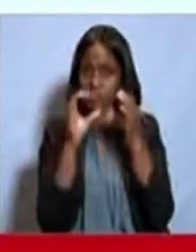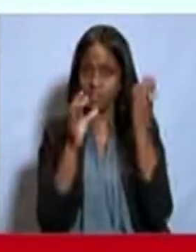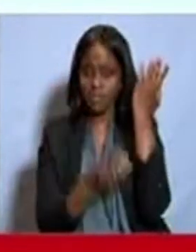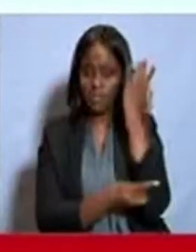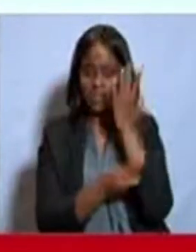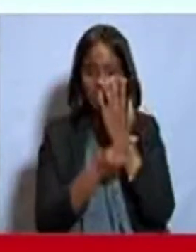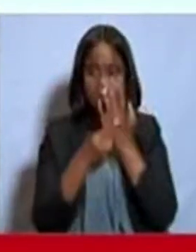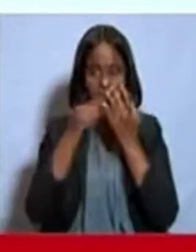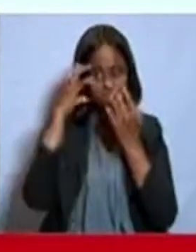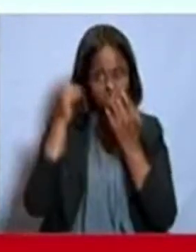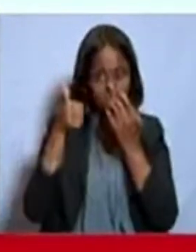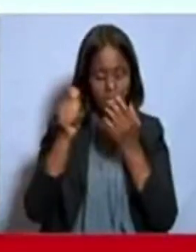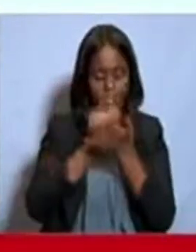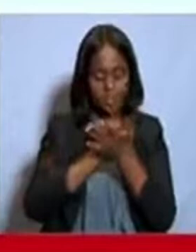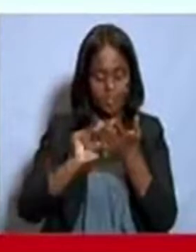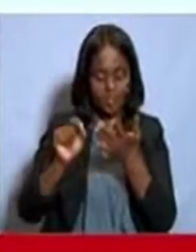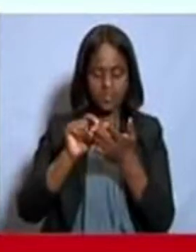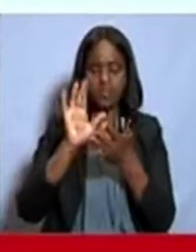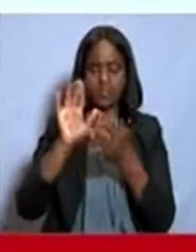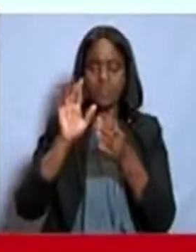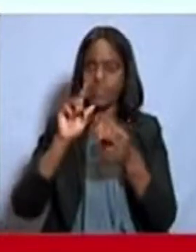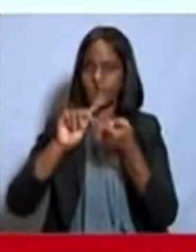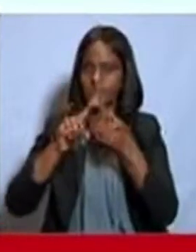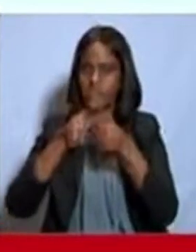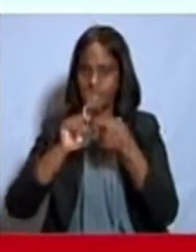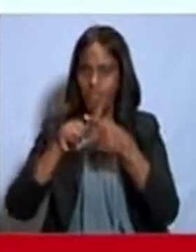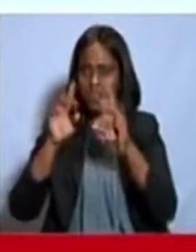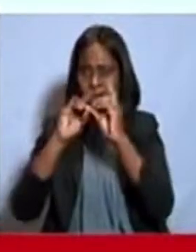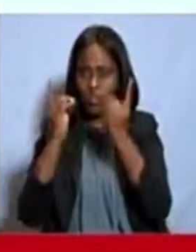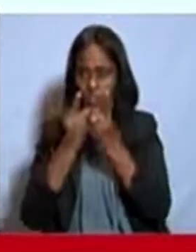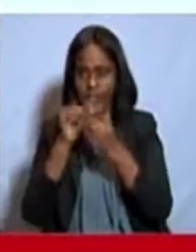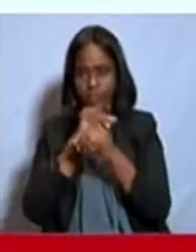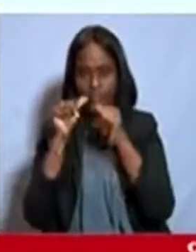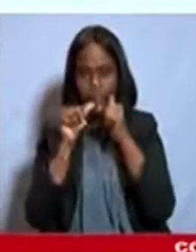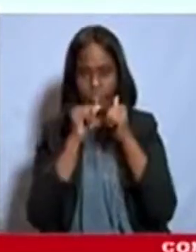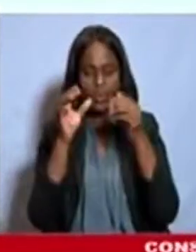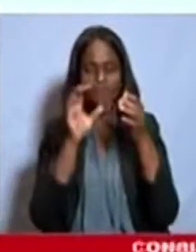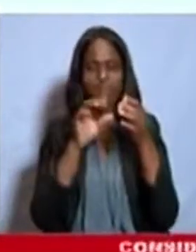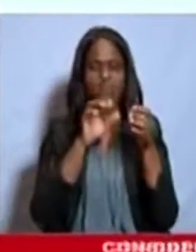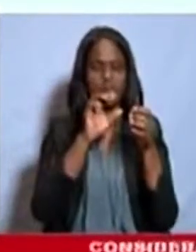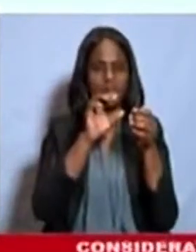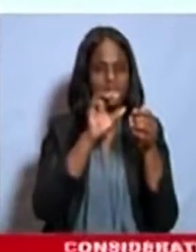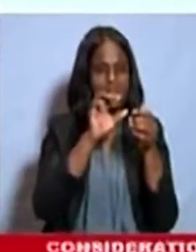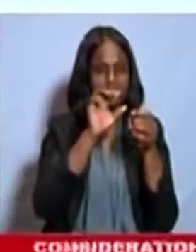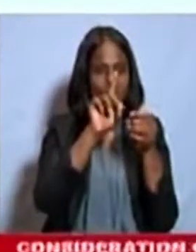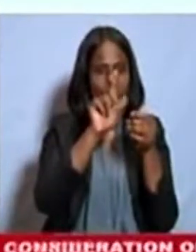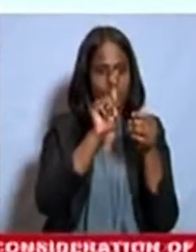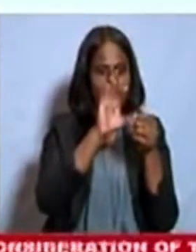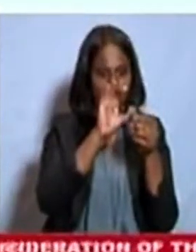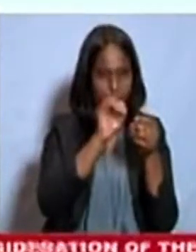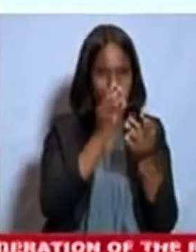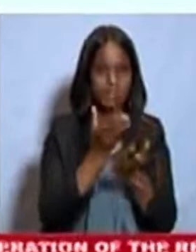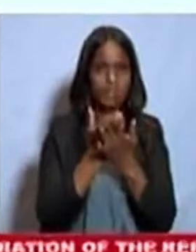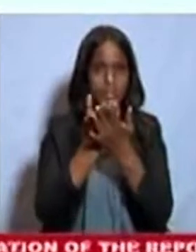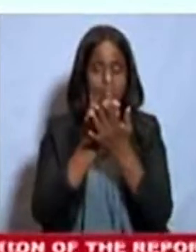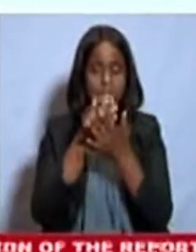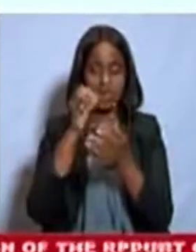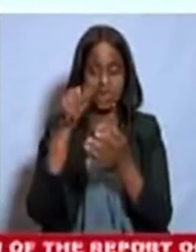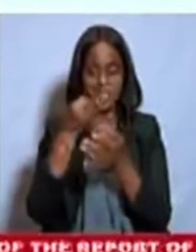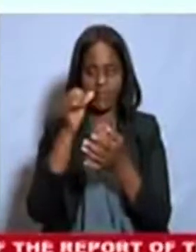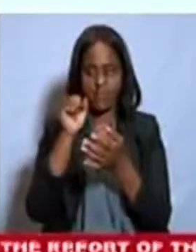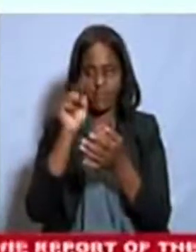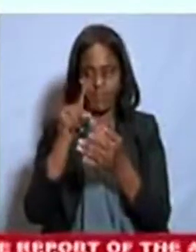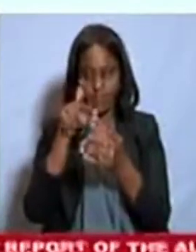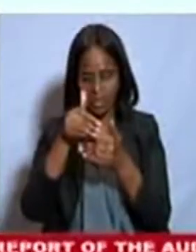development officers wrote to their counterparts, the district agriculture coordinators, submitting their FSP register